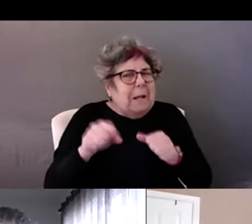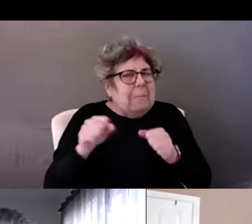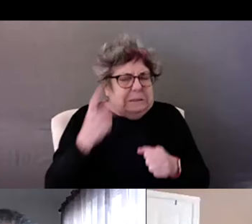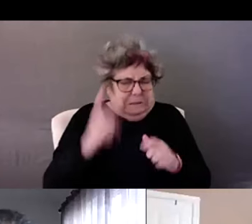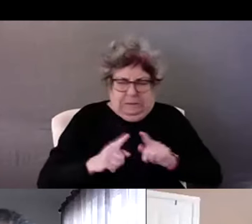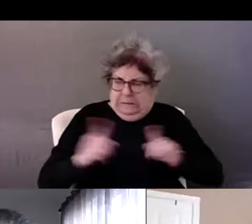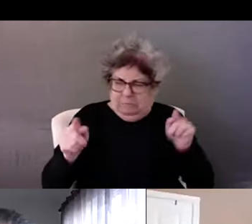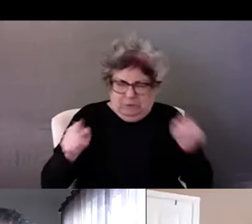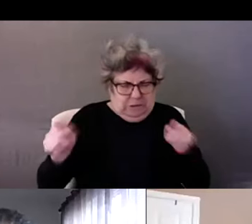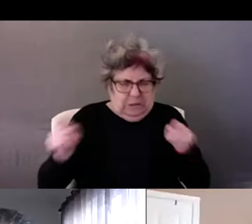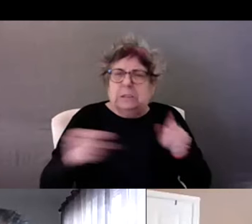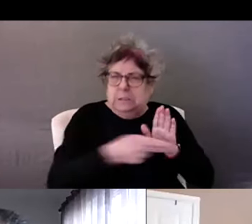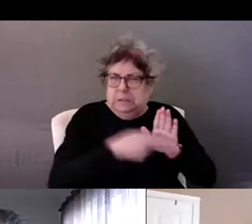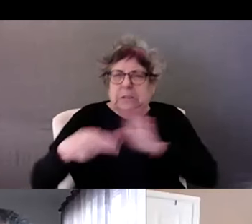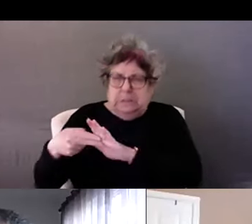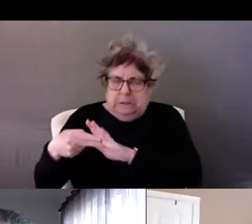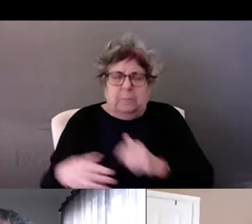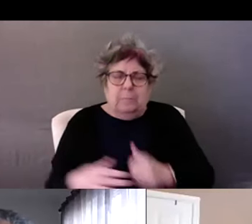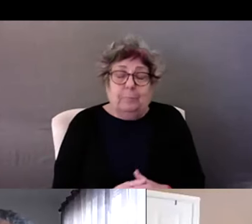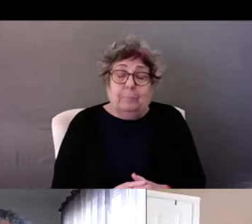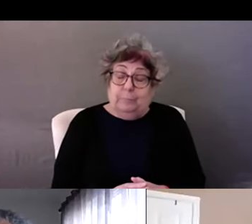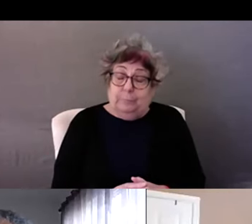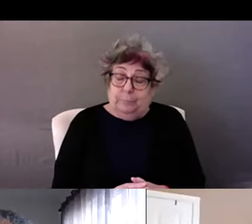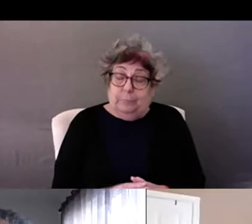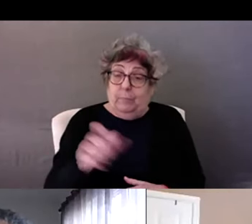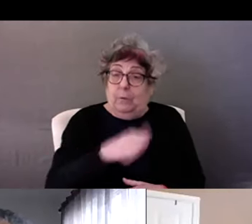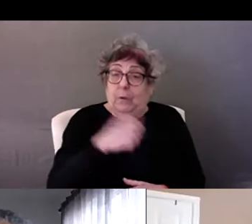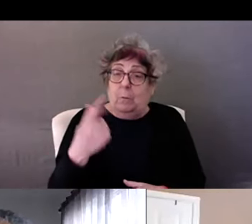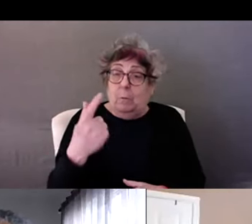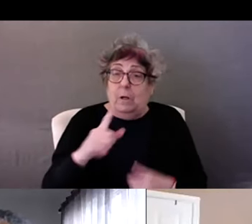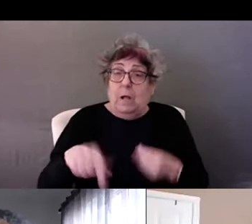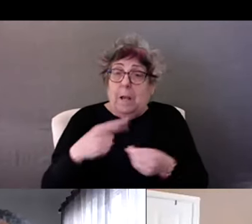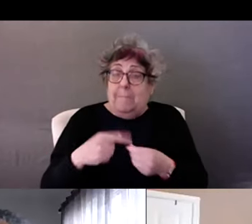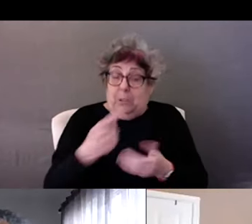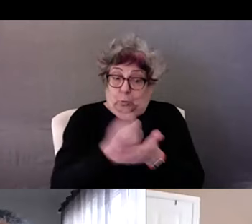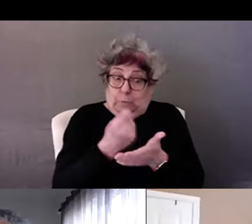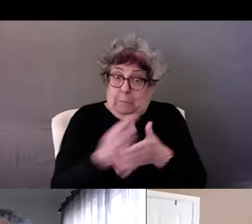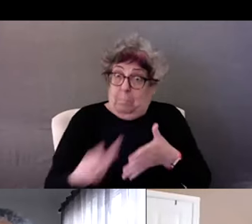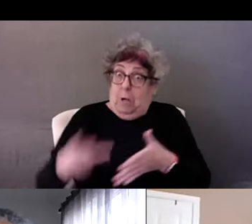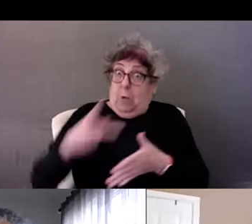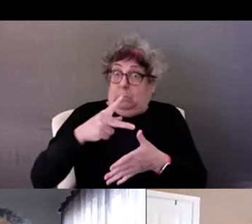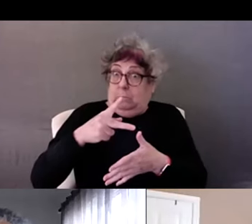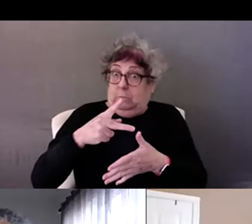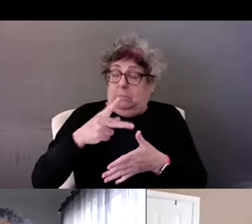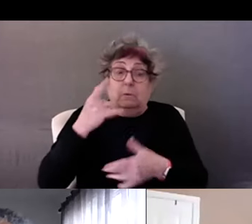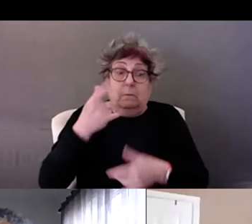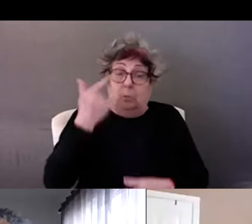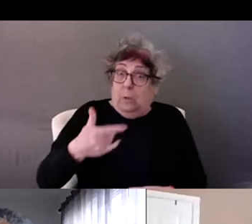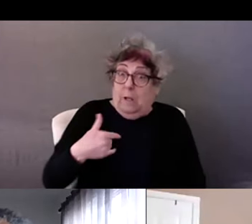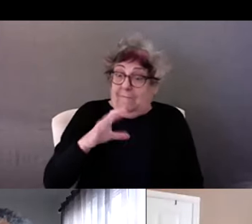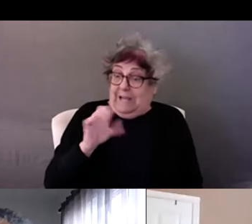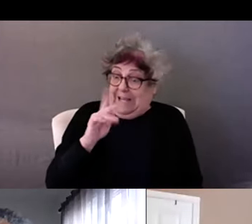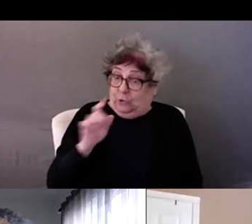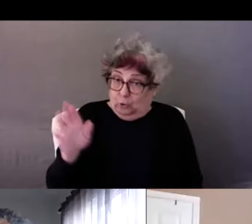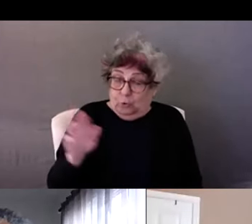patients. The other one was about treatment priority. If you have cancer and you want to get, but is the